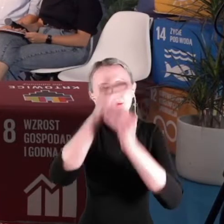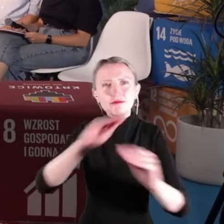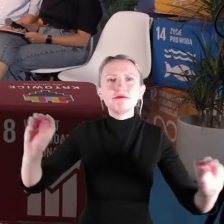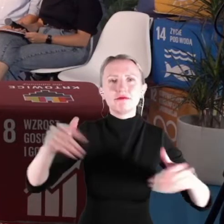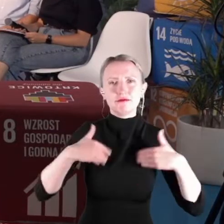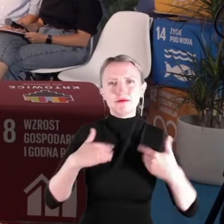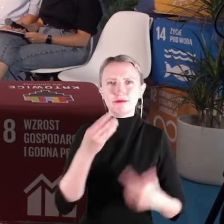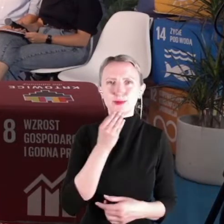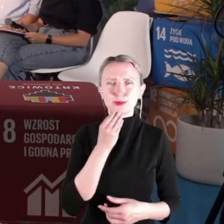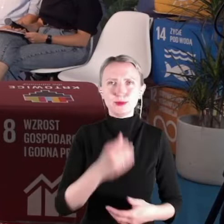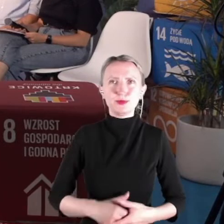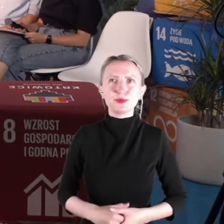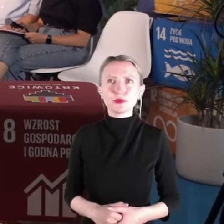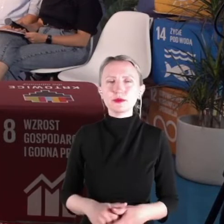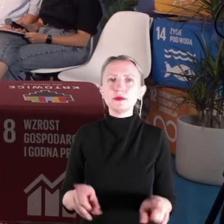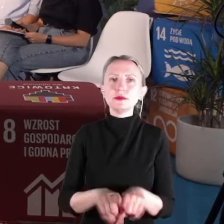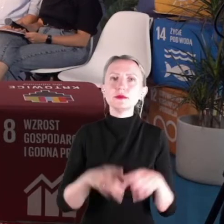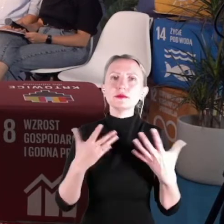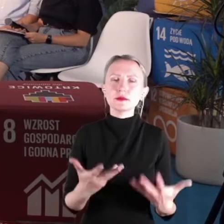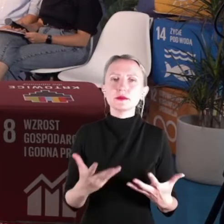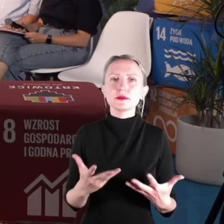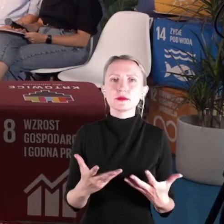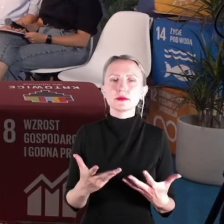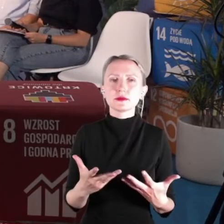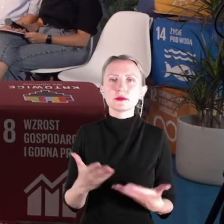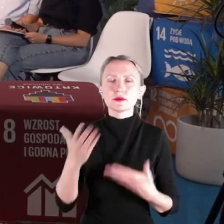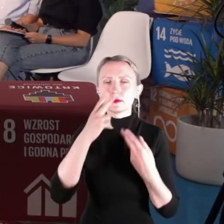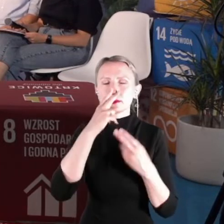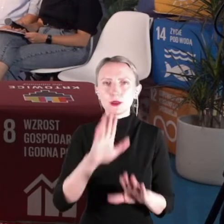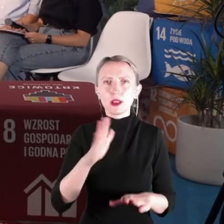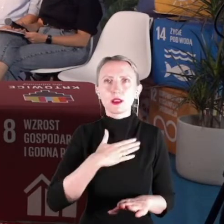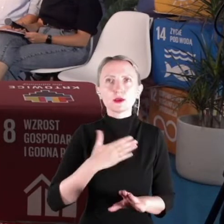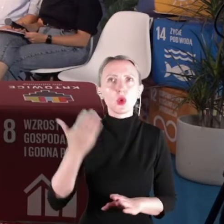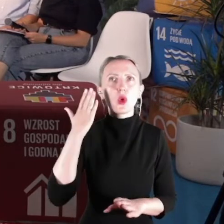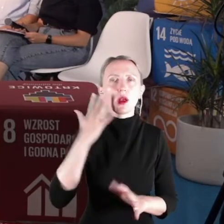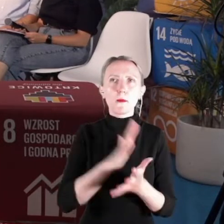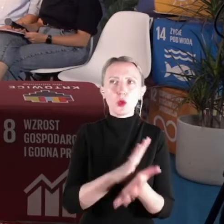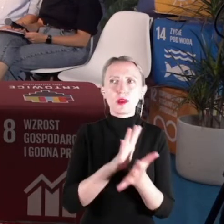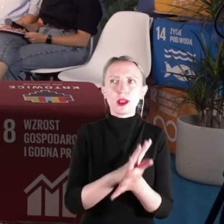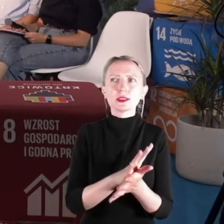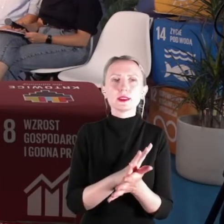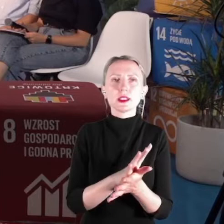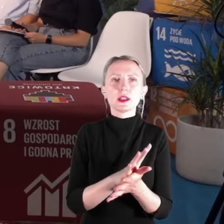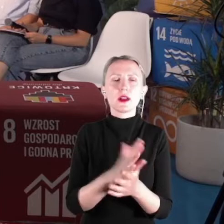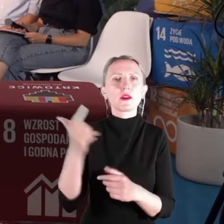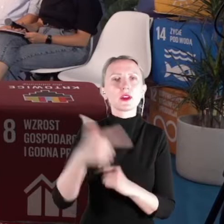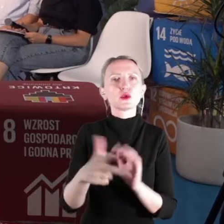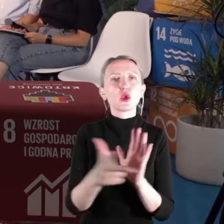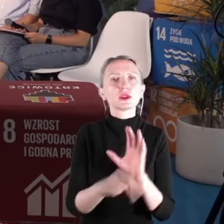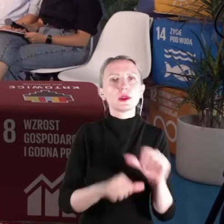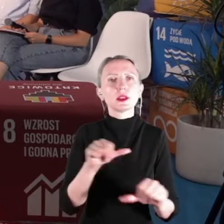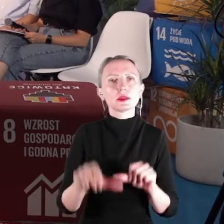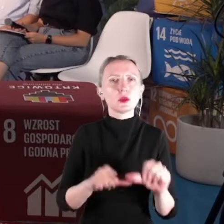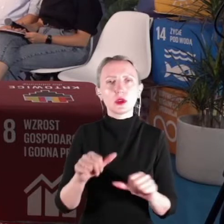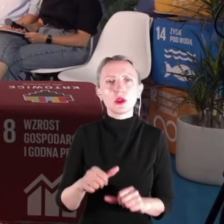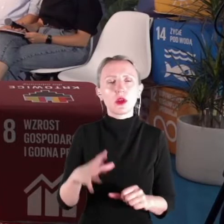want shortly present you our publication, which is called Moravia Manifesto. It was published 2018 by Juvis Verlag Berlin, and it